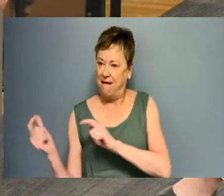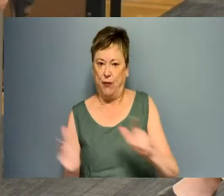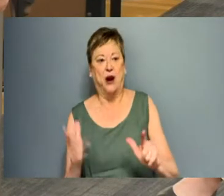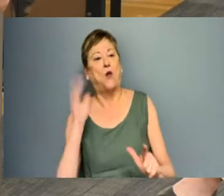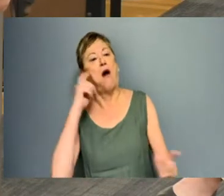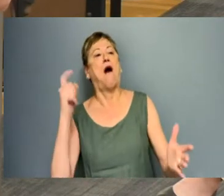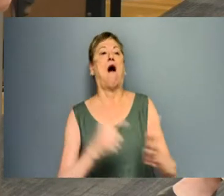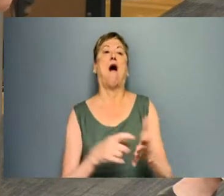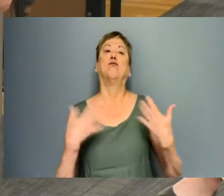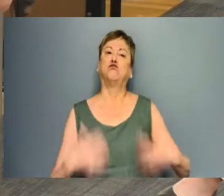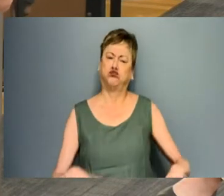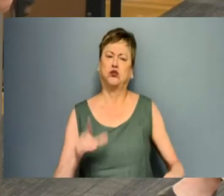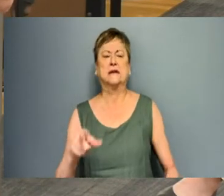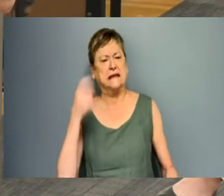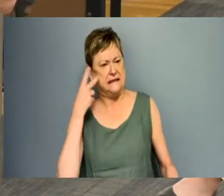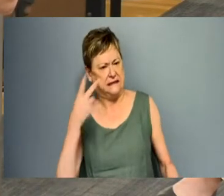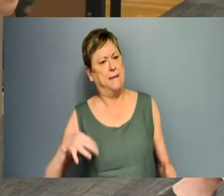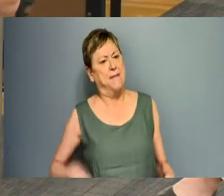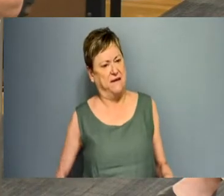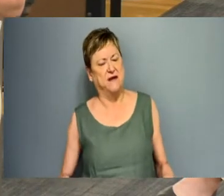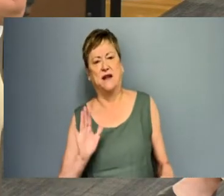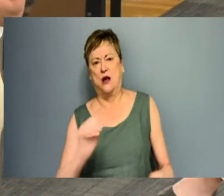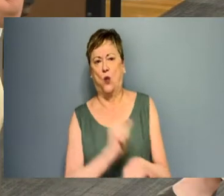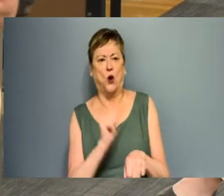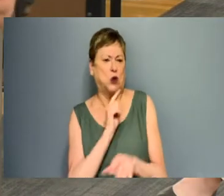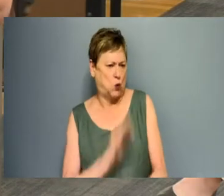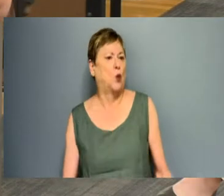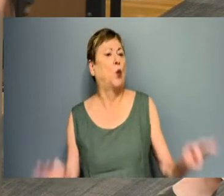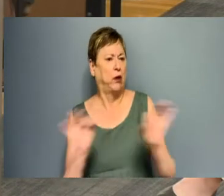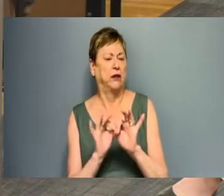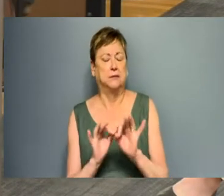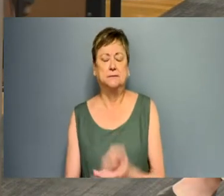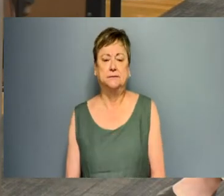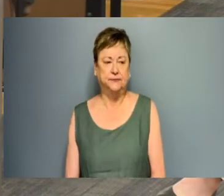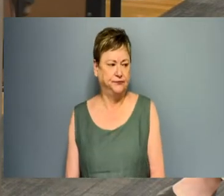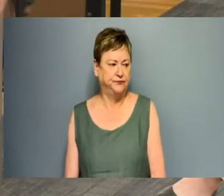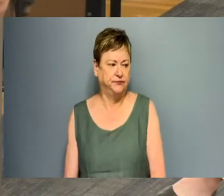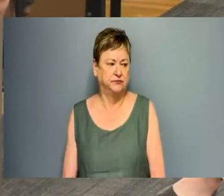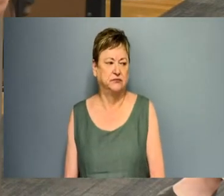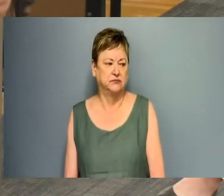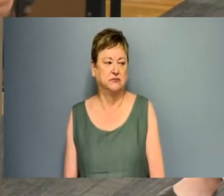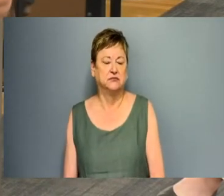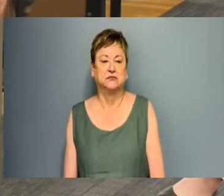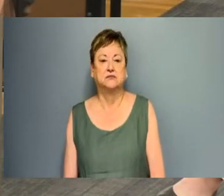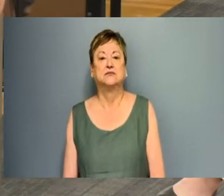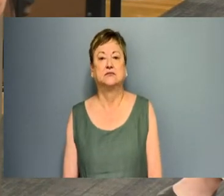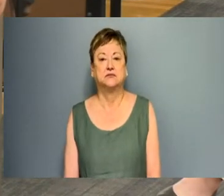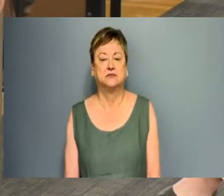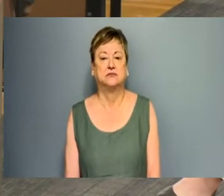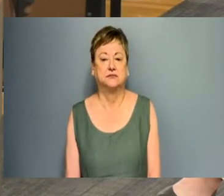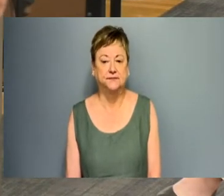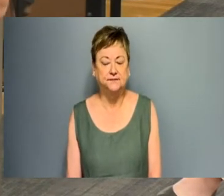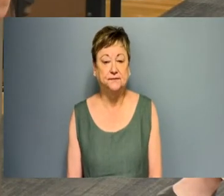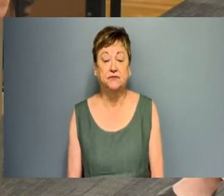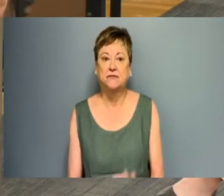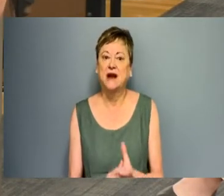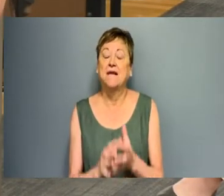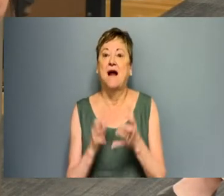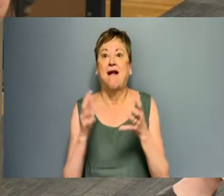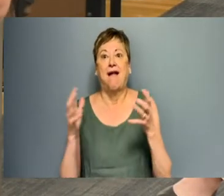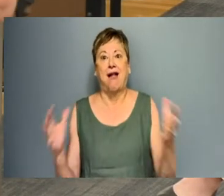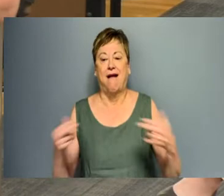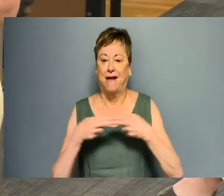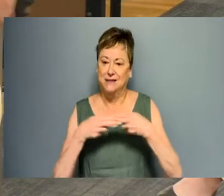the benefit and the worthwhileness of conducting it. So could you please, thank you. There's a lot on this slide,